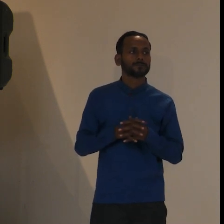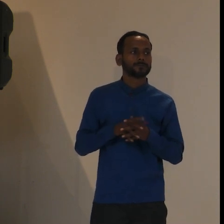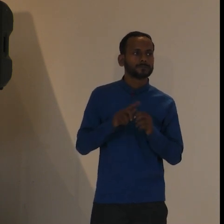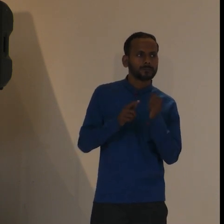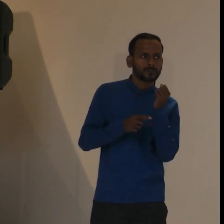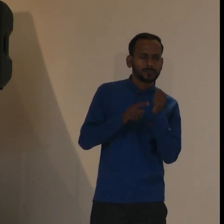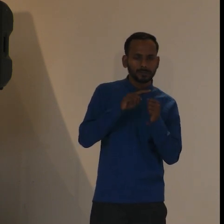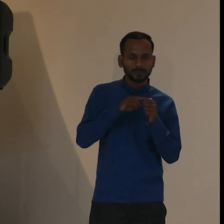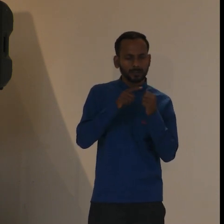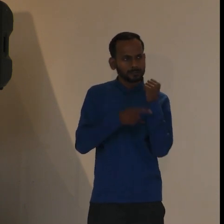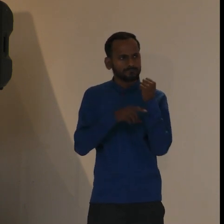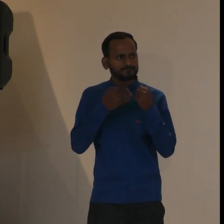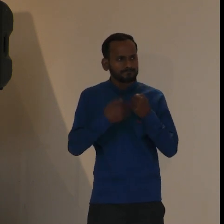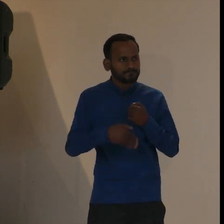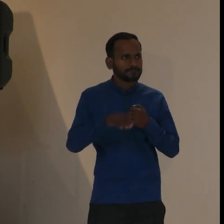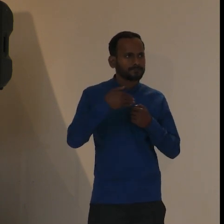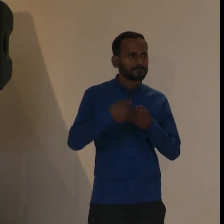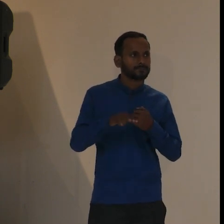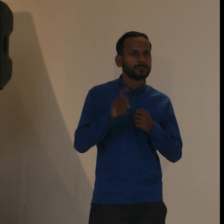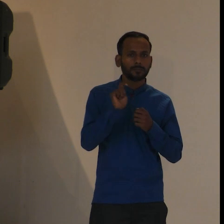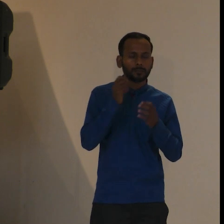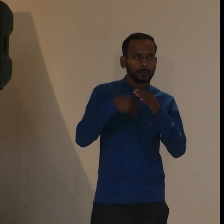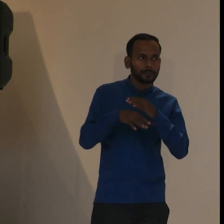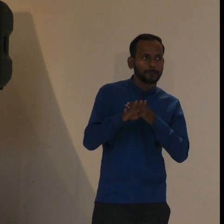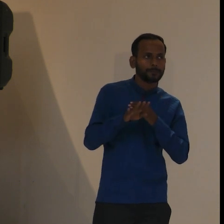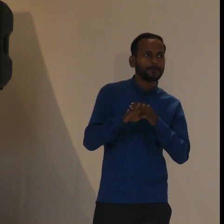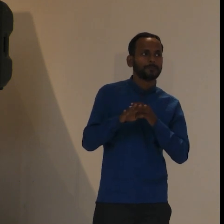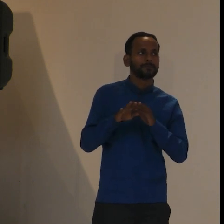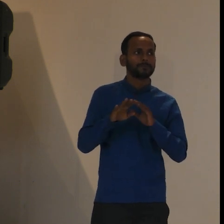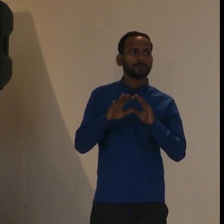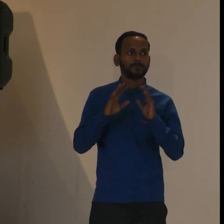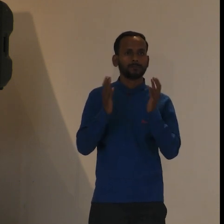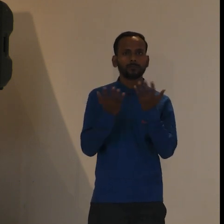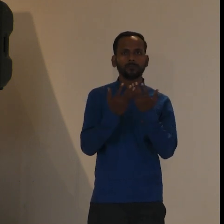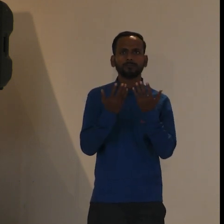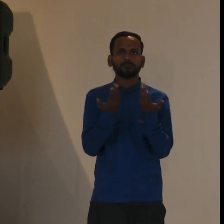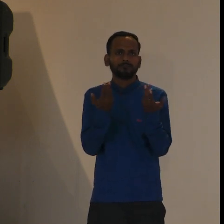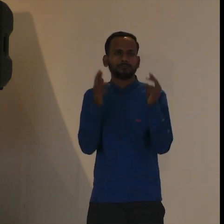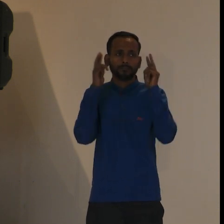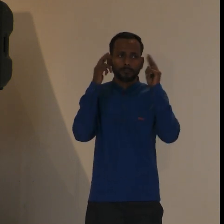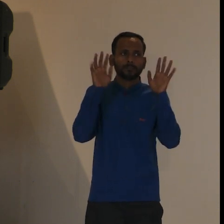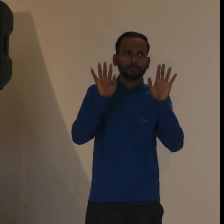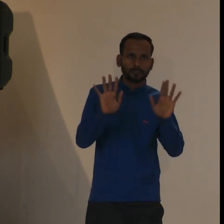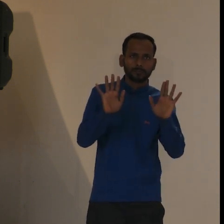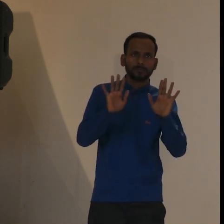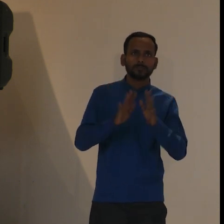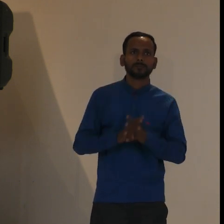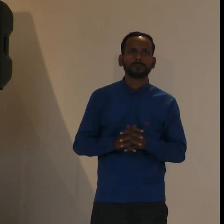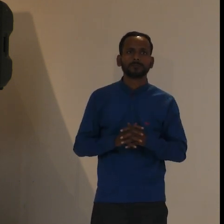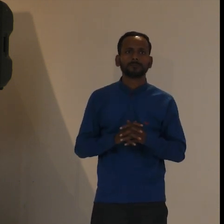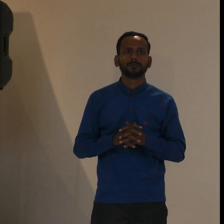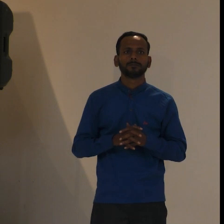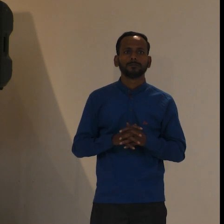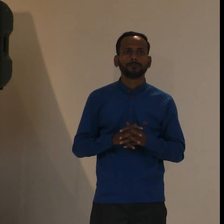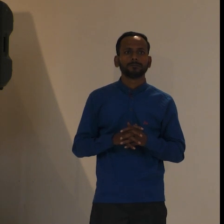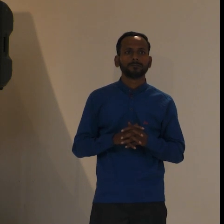a phase where we're still working towards it. So we are open to all possibilities and potential.